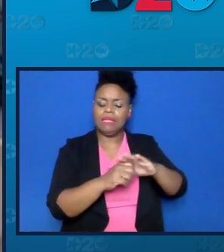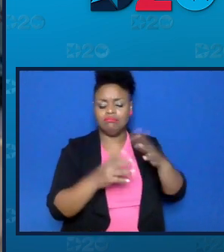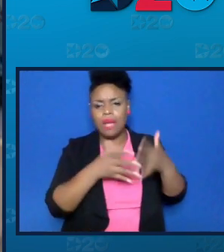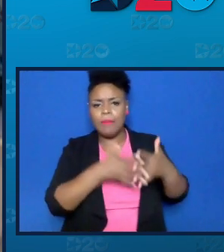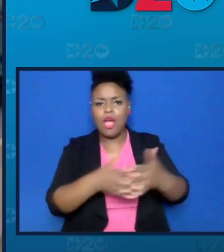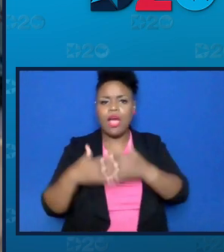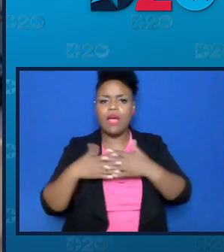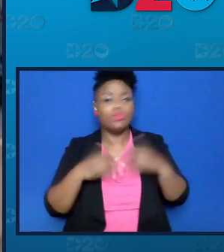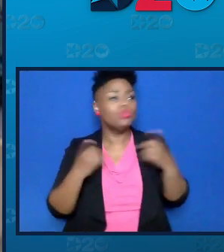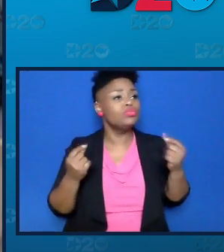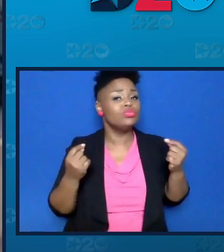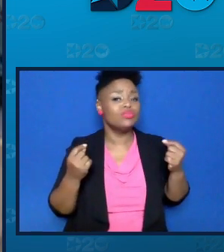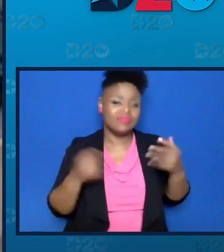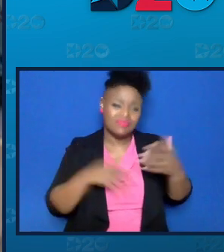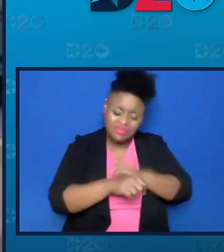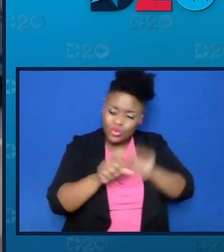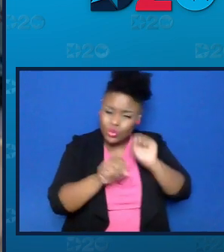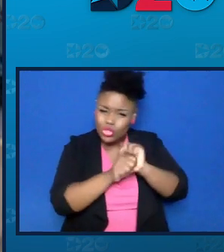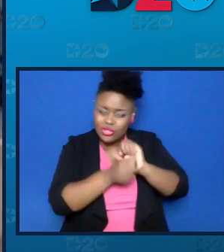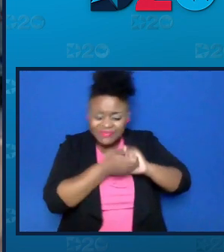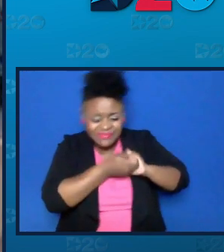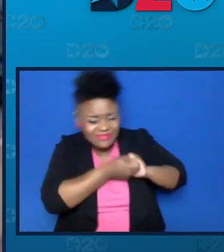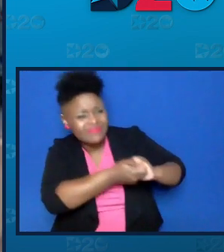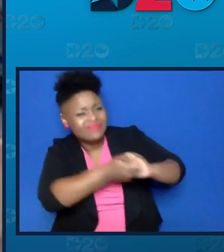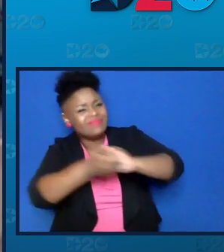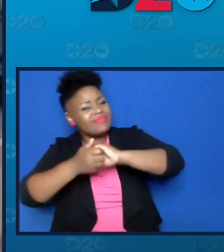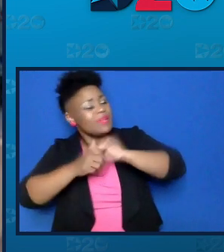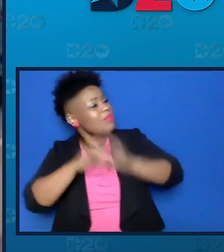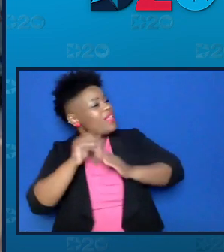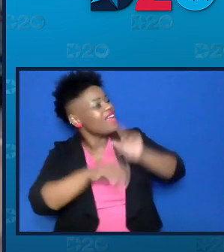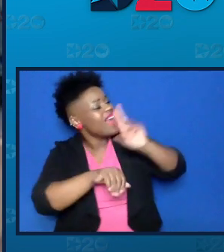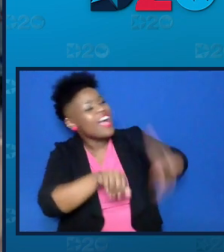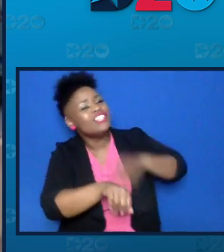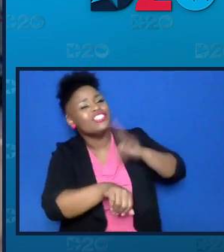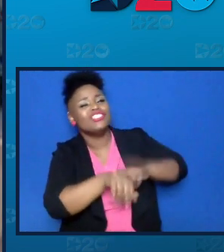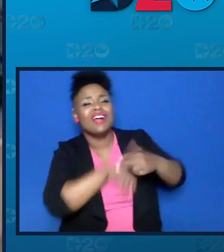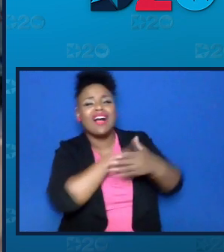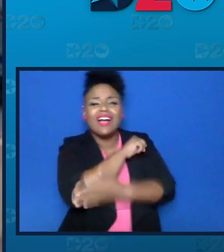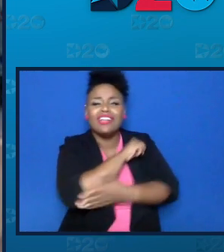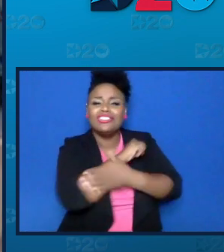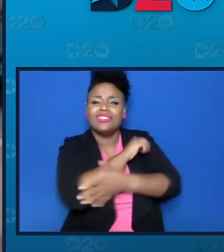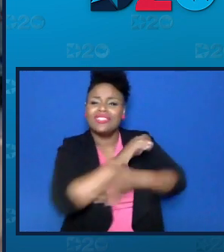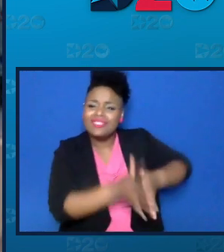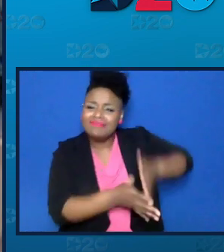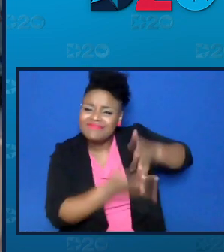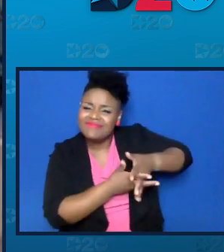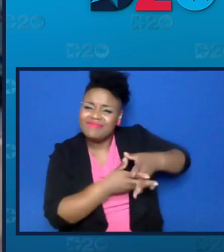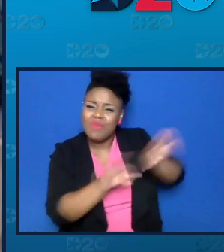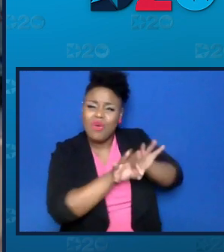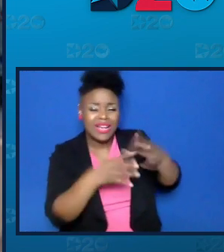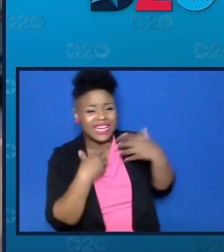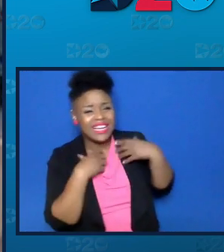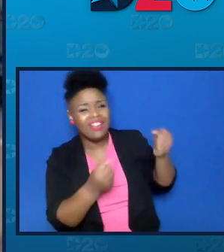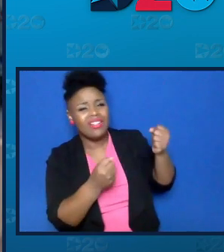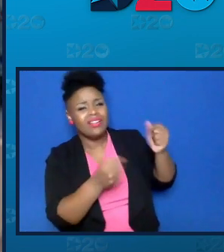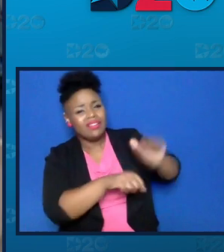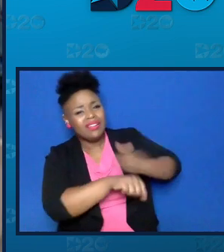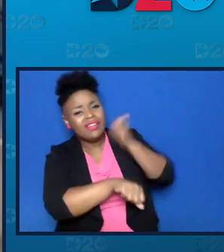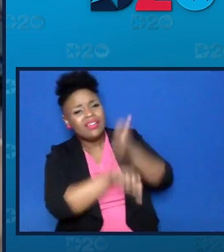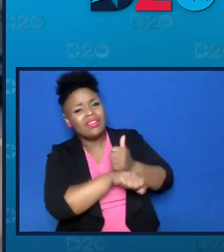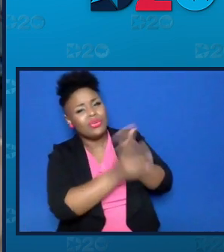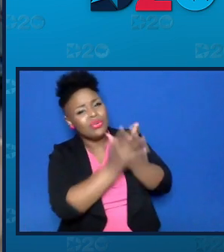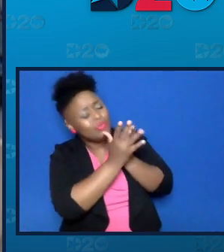a national community grounded in healing, fearlessly based on truth, and living out